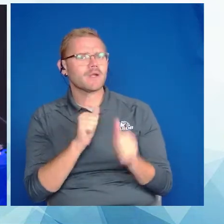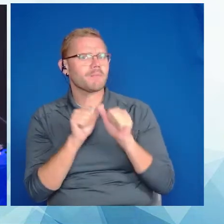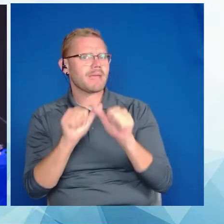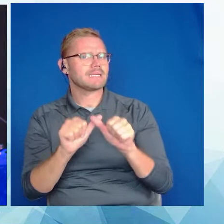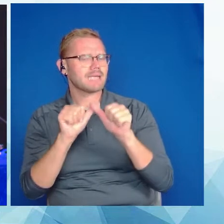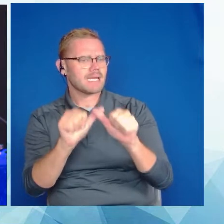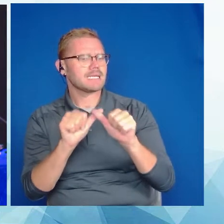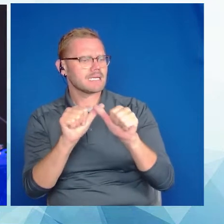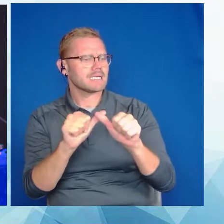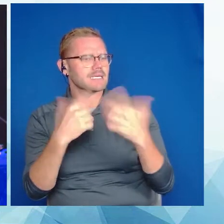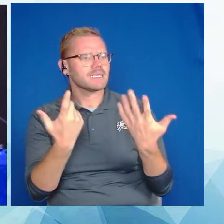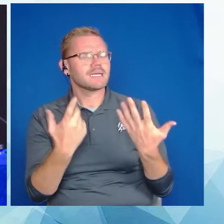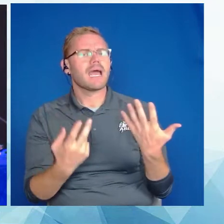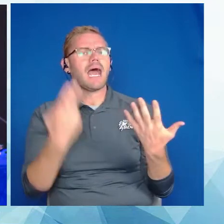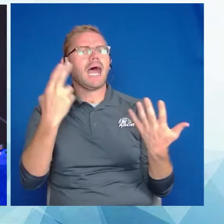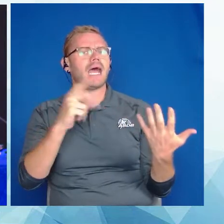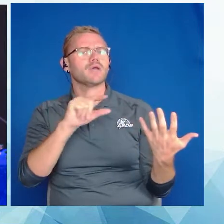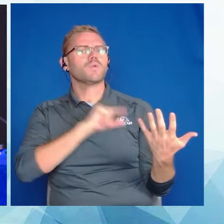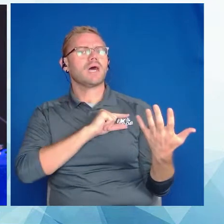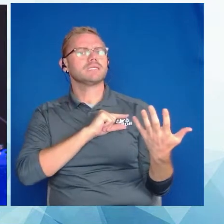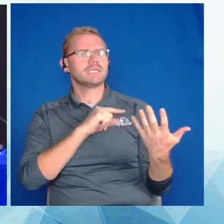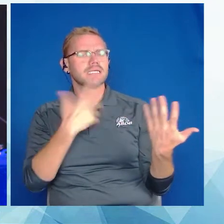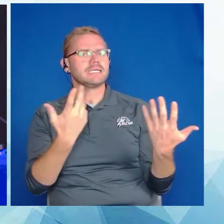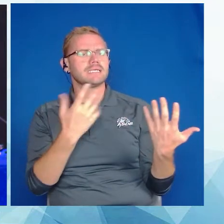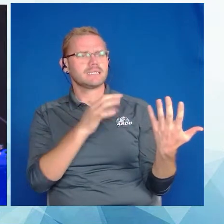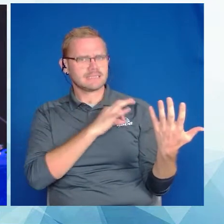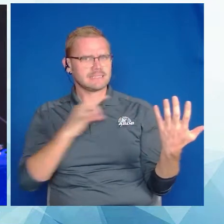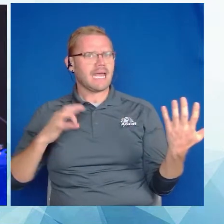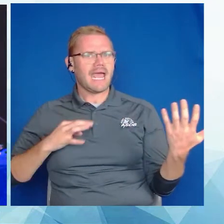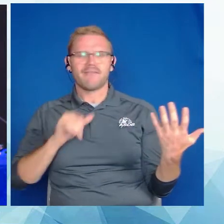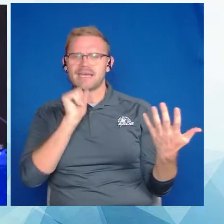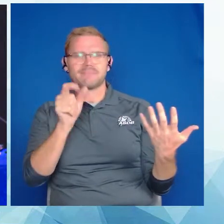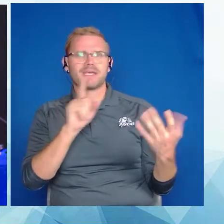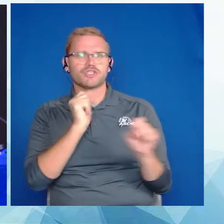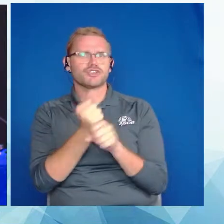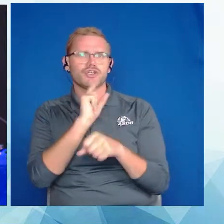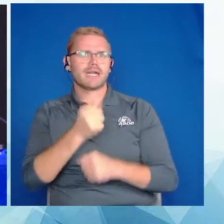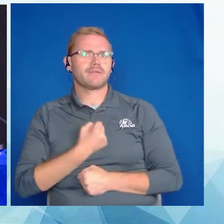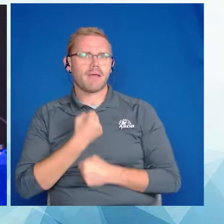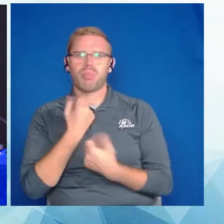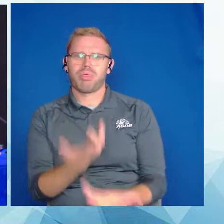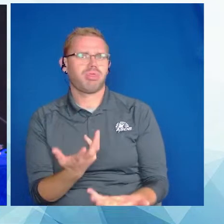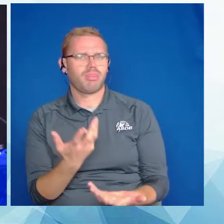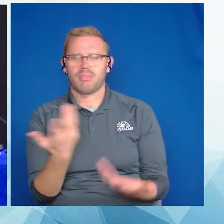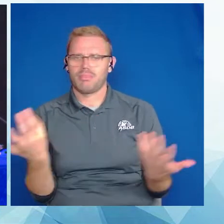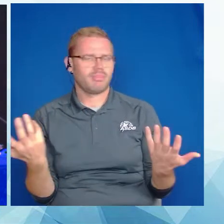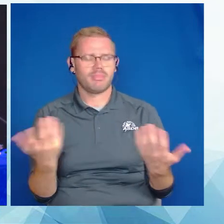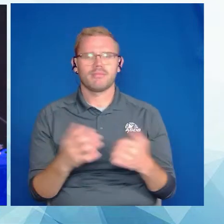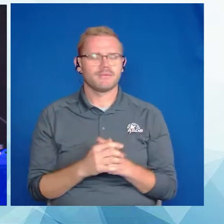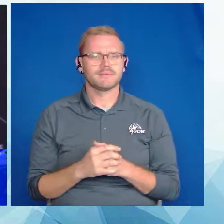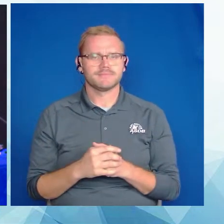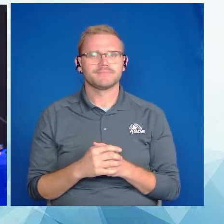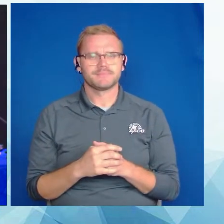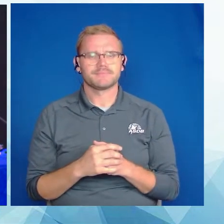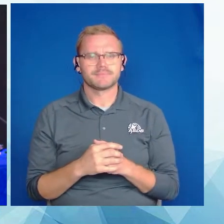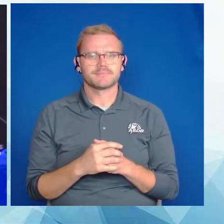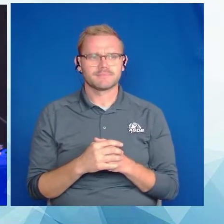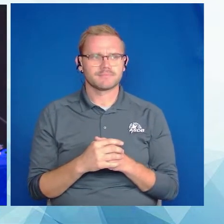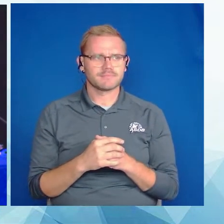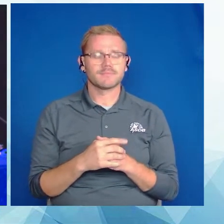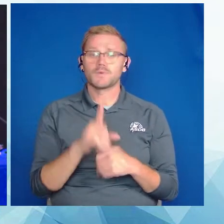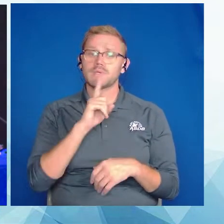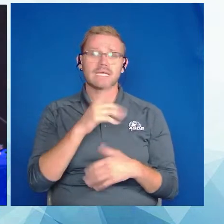maintaining high quality staff and not burning them at the candle at both ends, so to speak. So